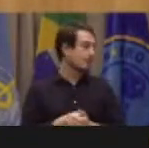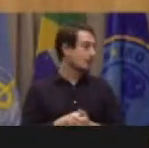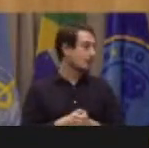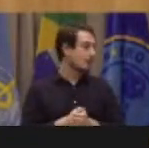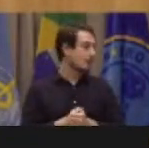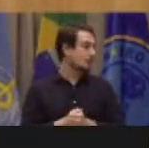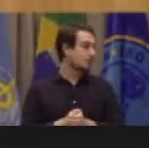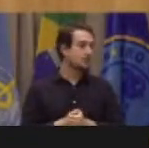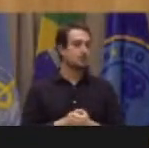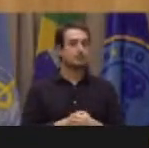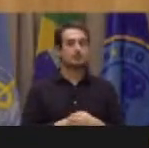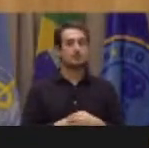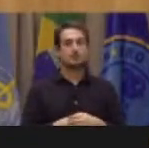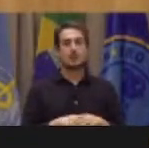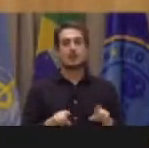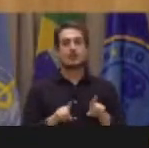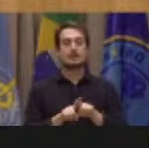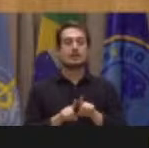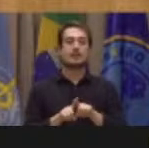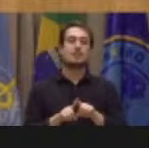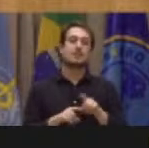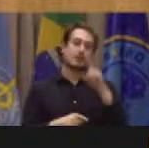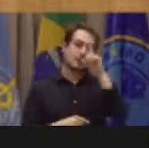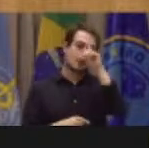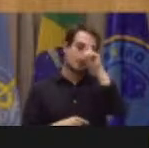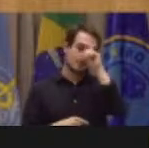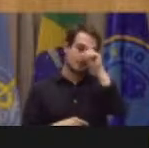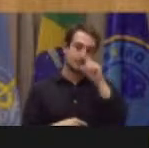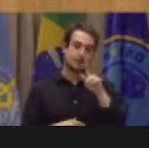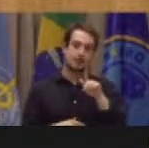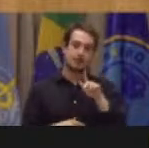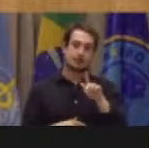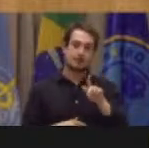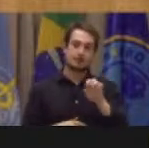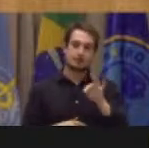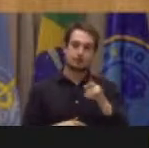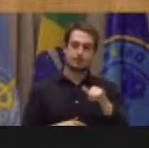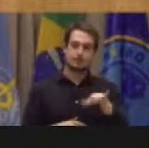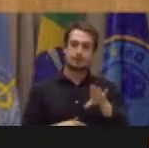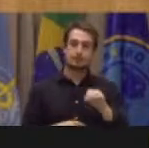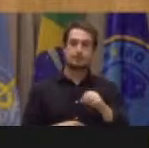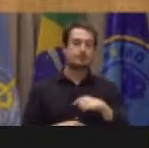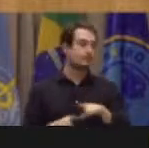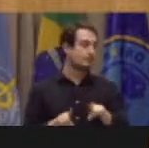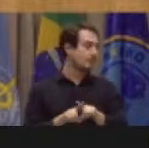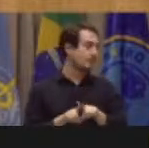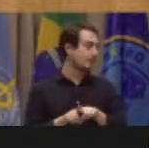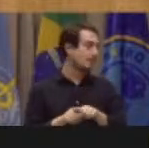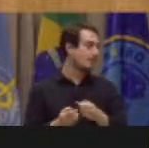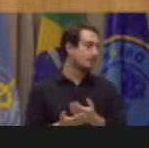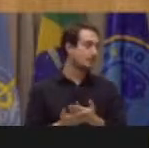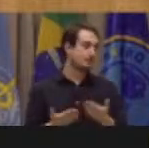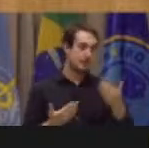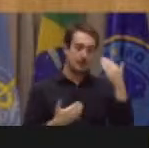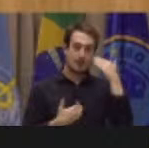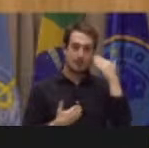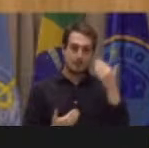And the hospital Getúlio Vargas from Piauí, and Ivania, André Jansen.